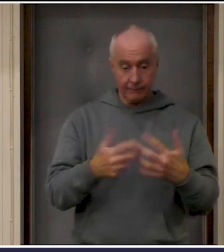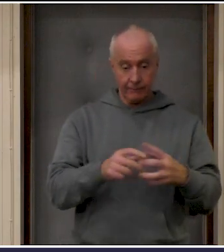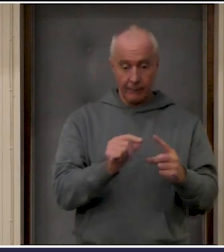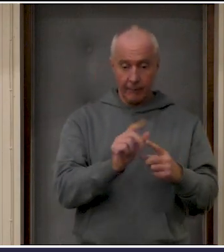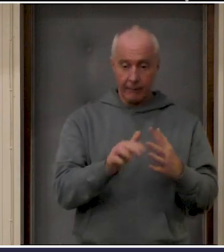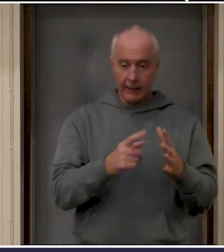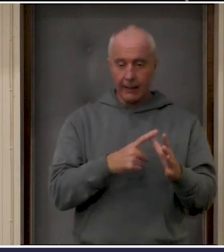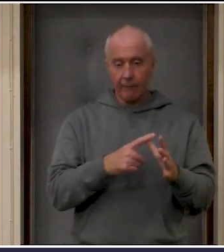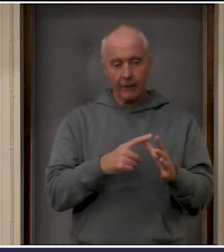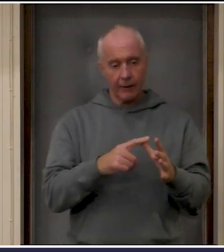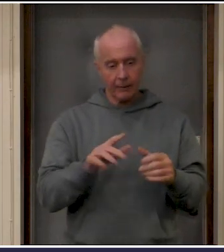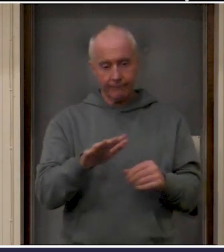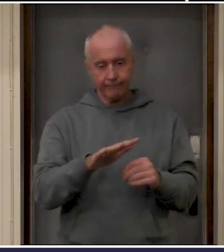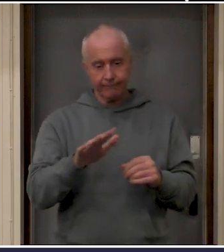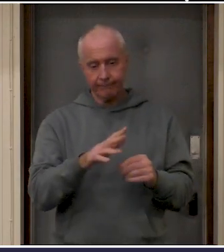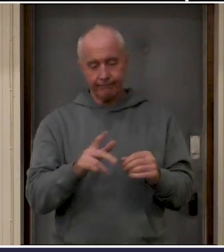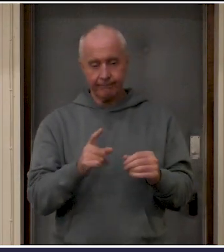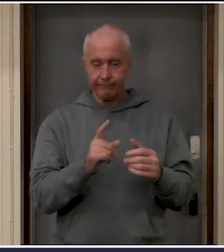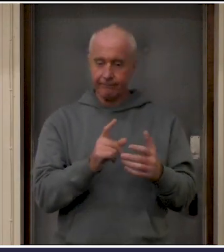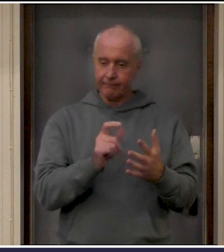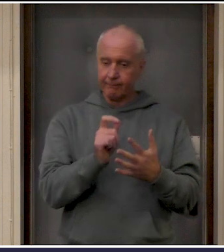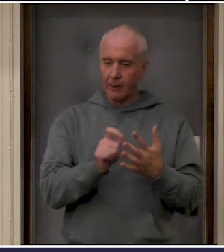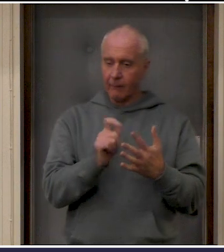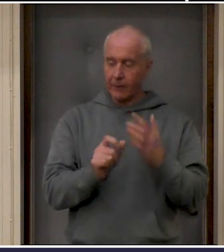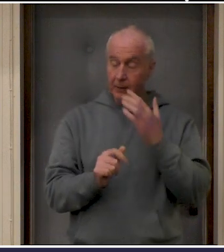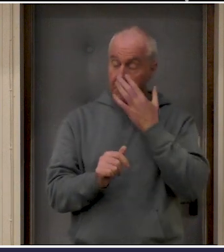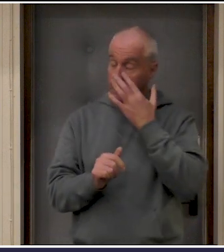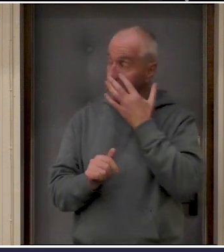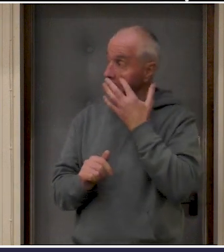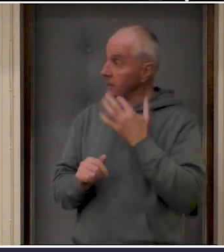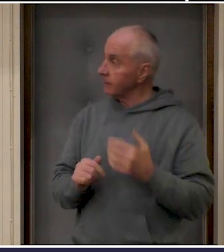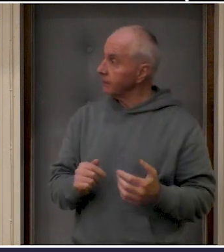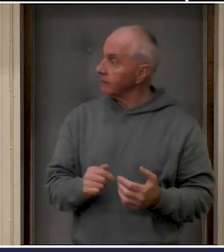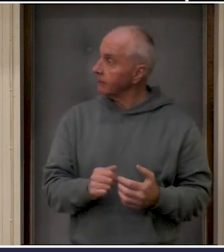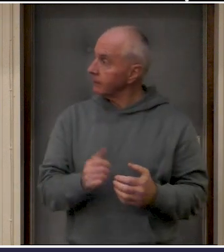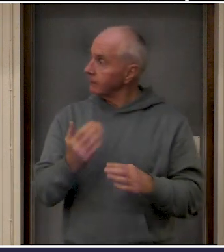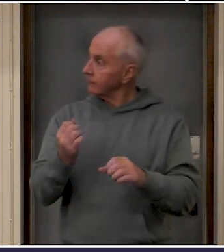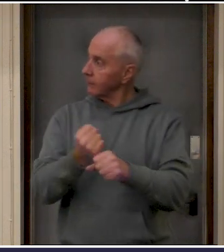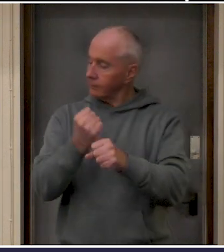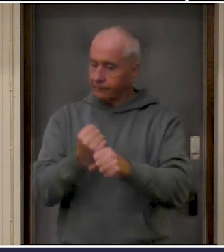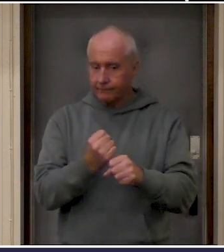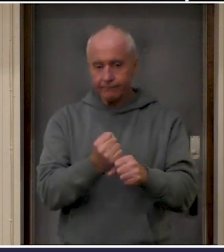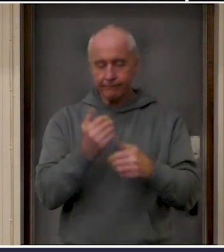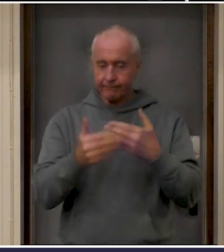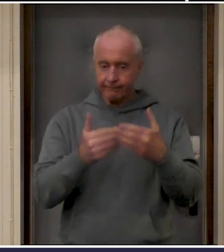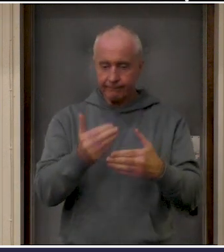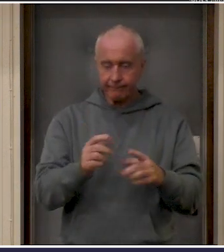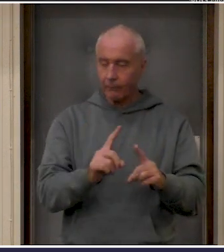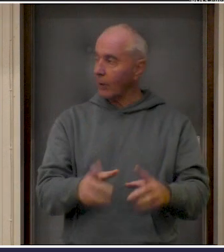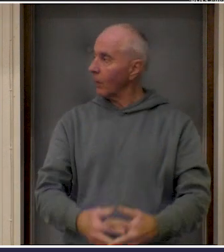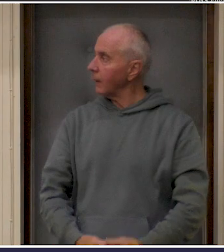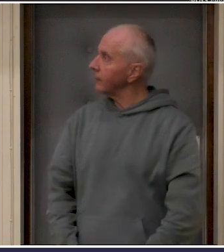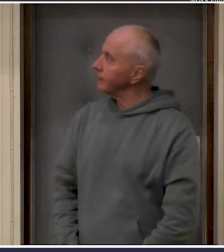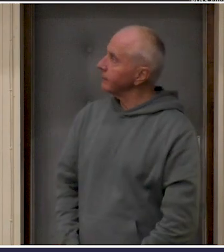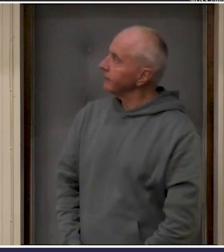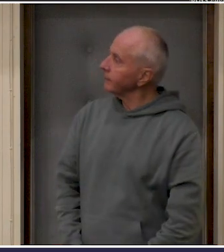District Office. The prime contractor, in turn, selected the J.J. Henry Company. Stop it there, but just go and watch the whole